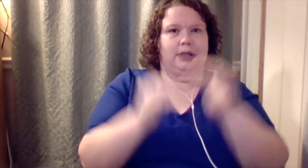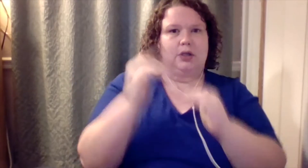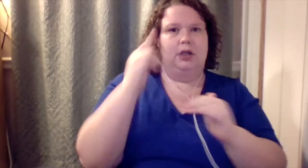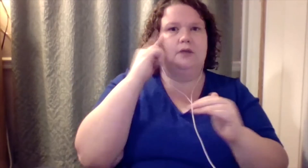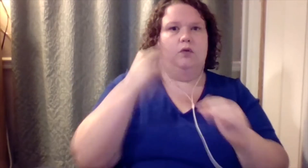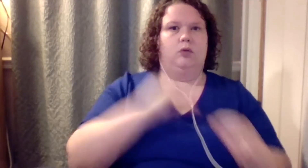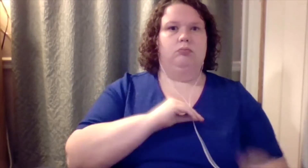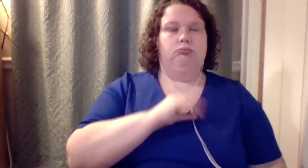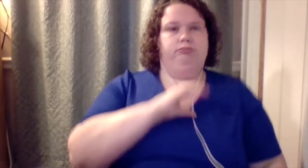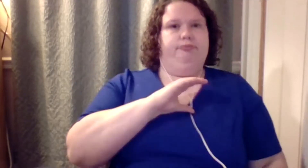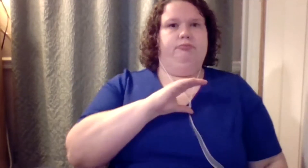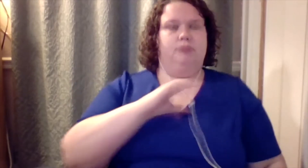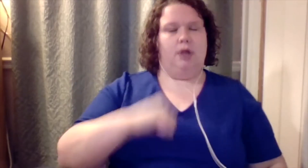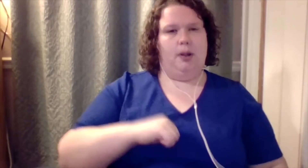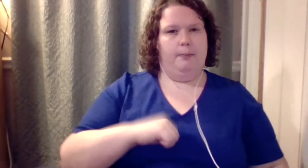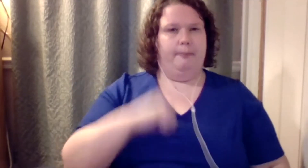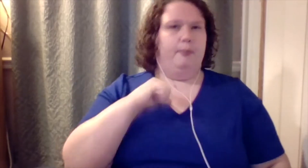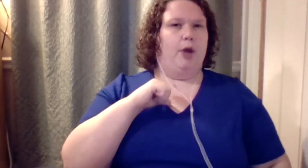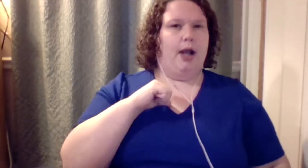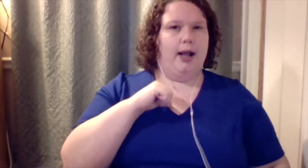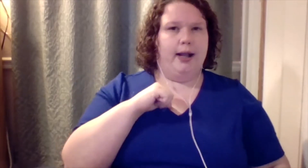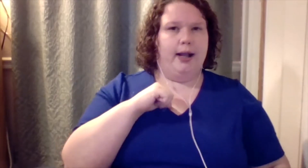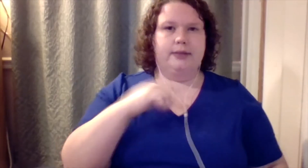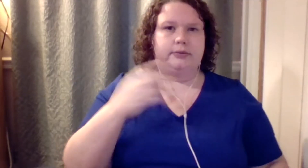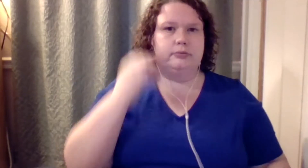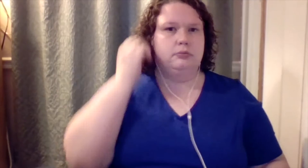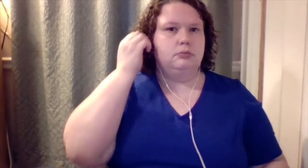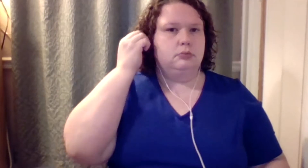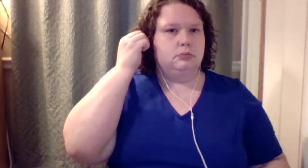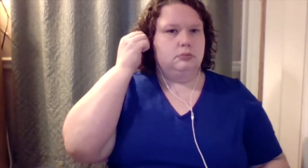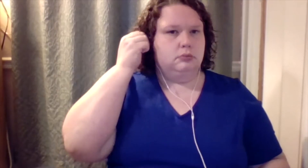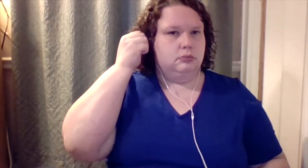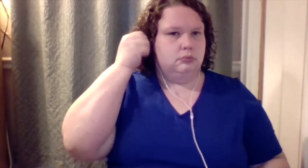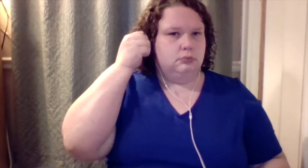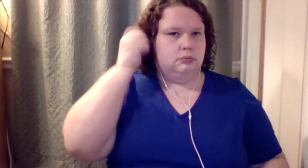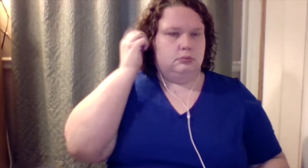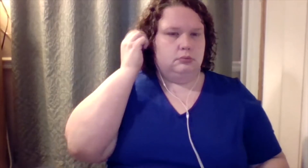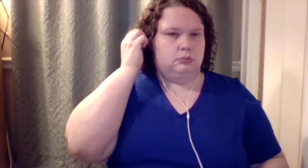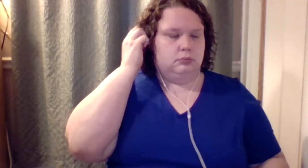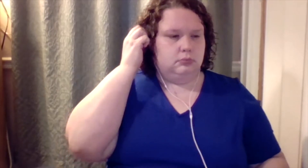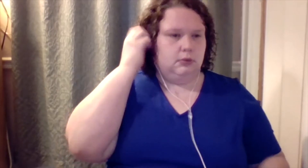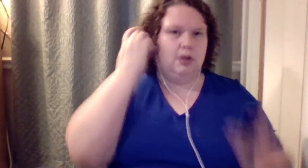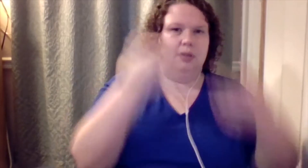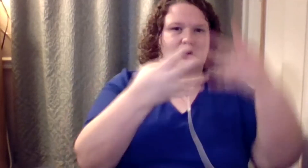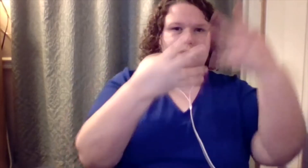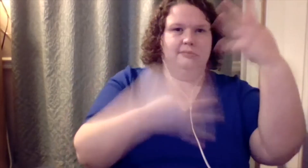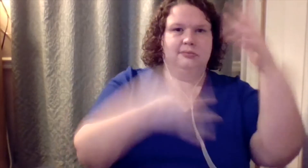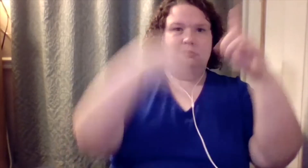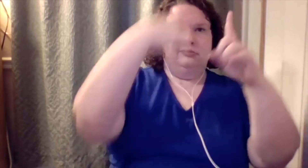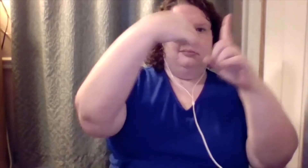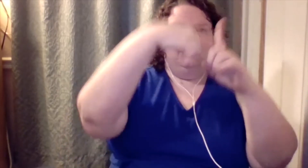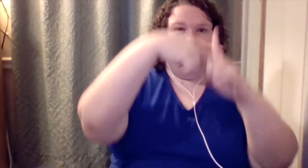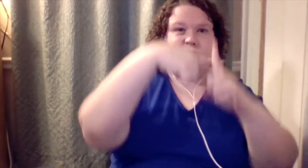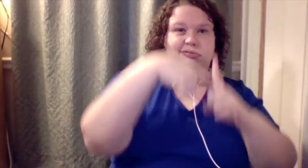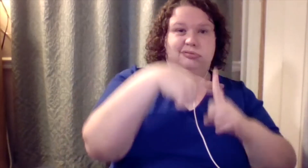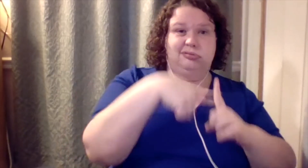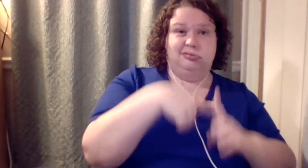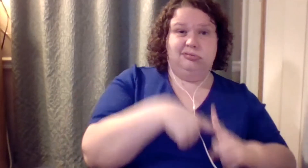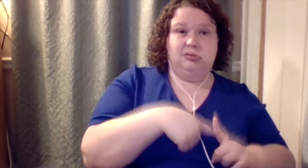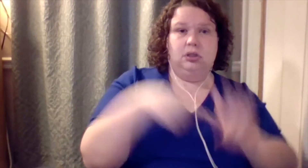the district, a growing city. I mean, just like, to me, the positives are so huge and the negatives